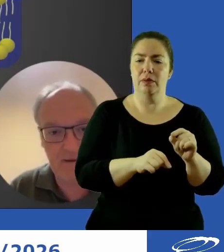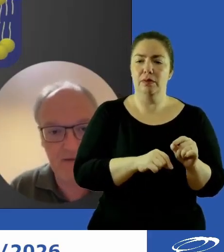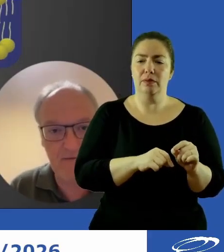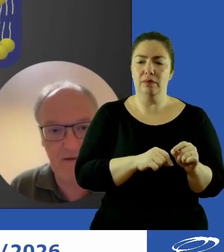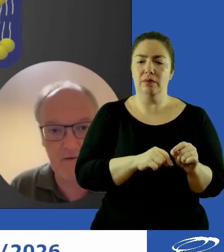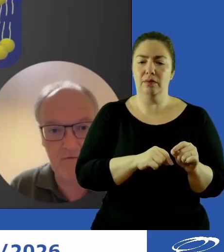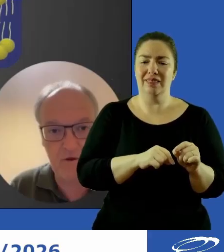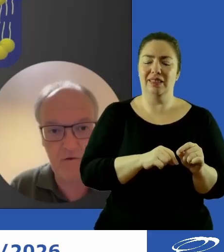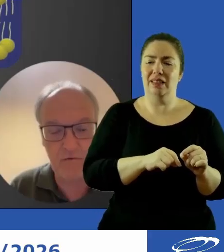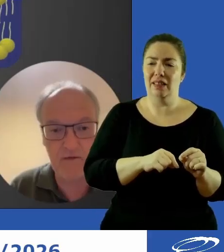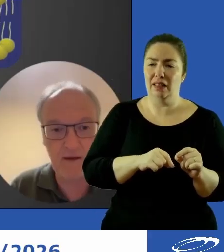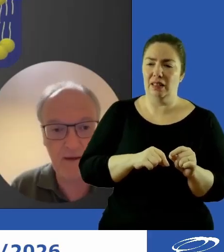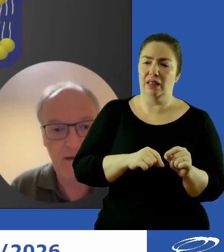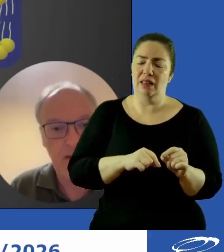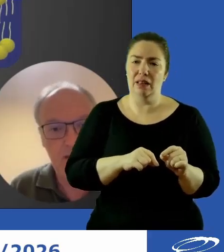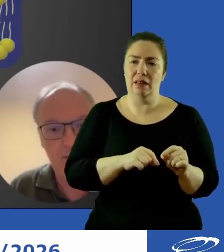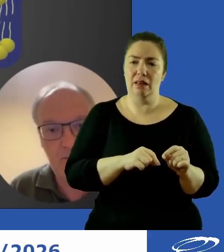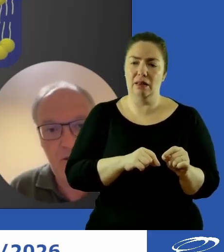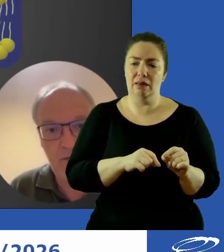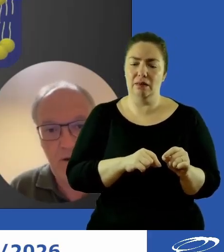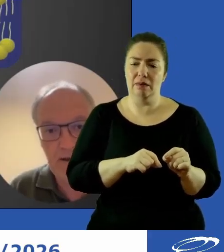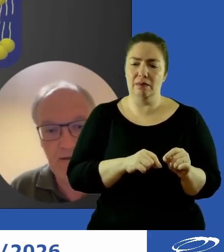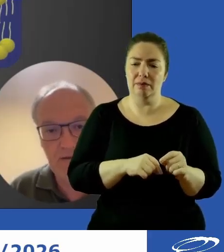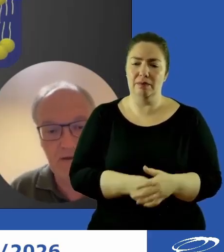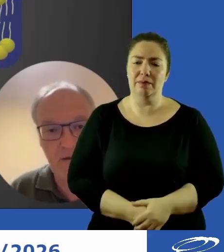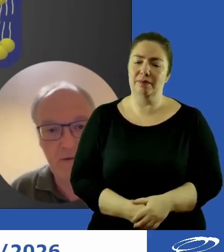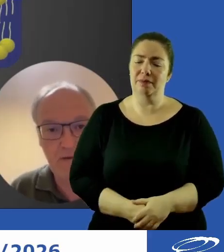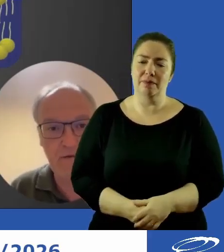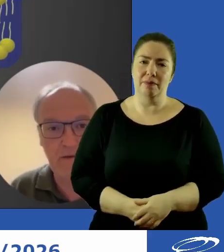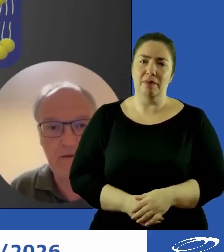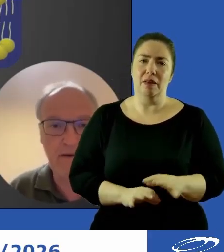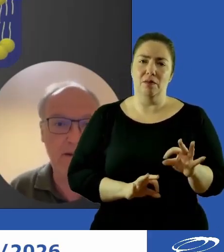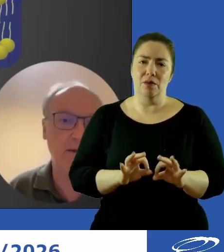depends on the concentration outside, and so the molecules can go in